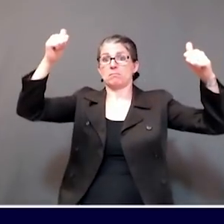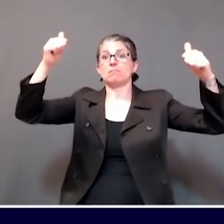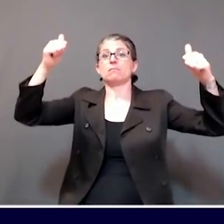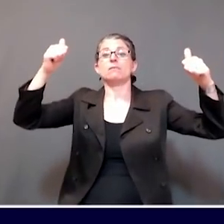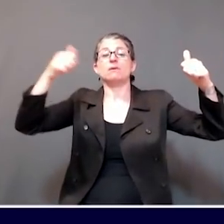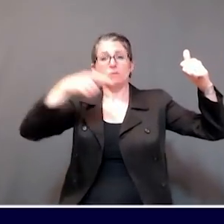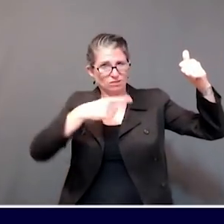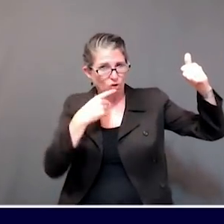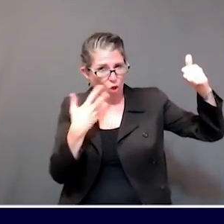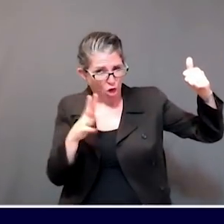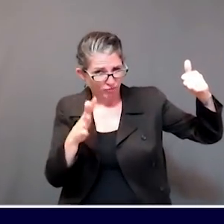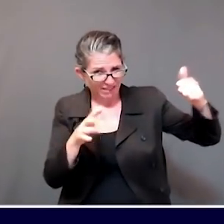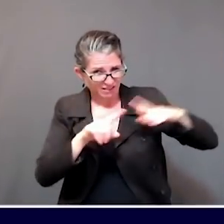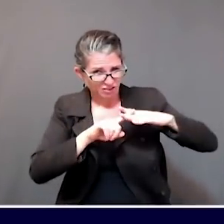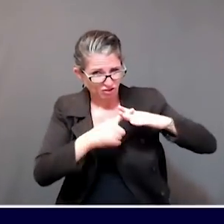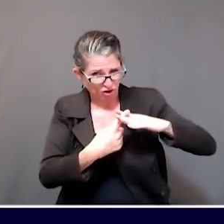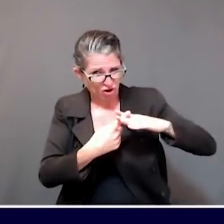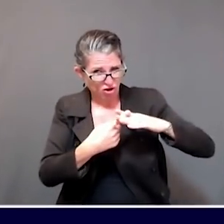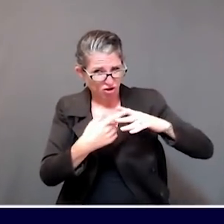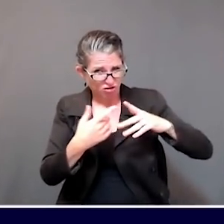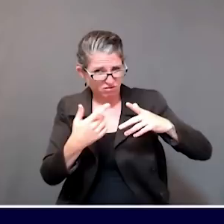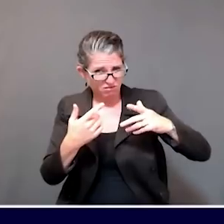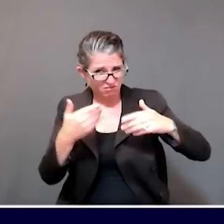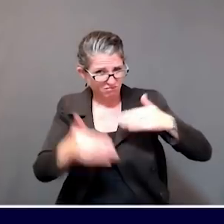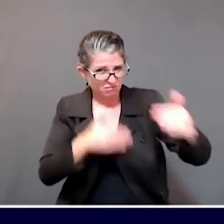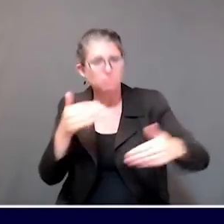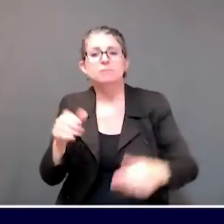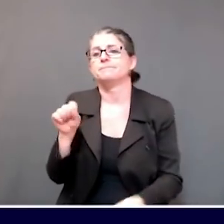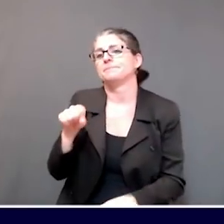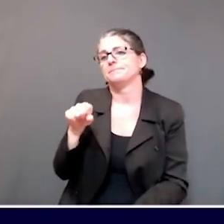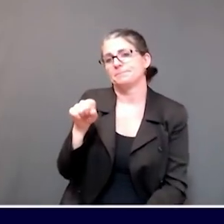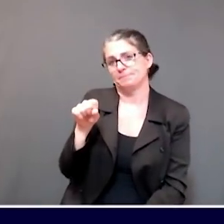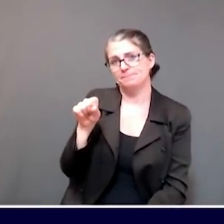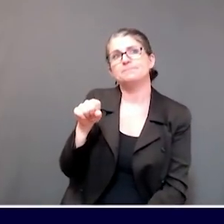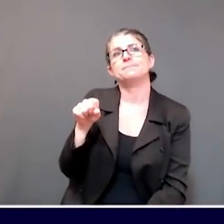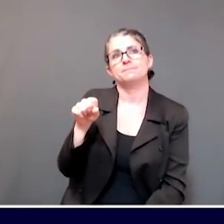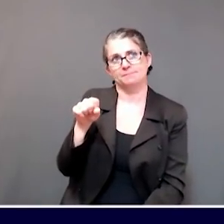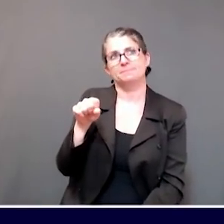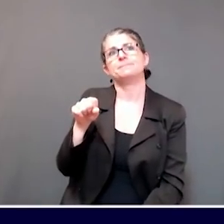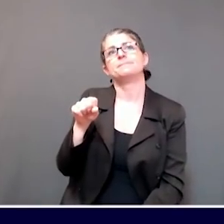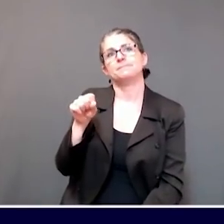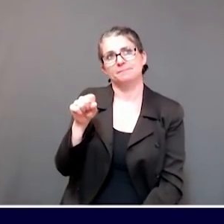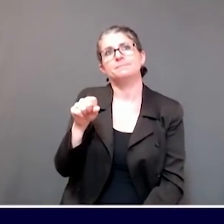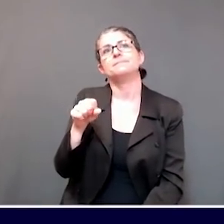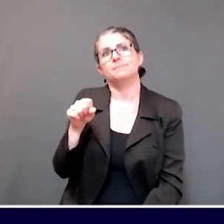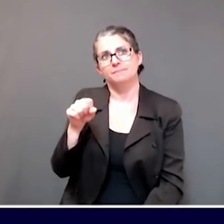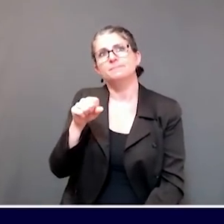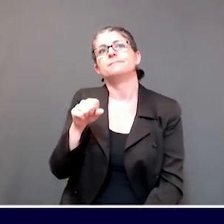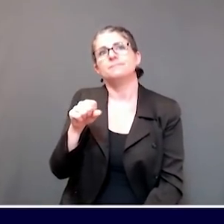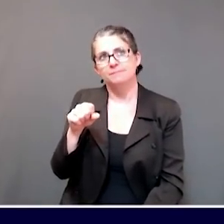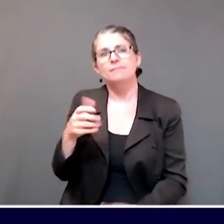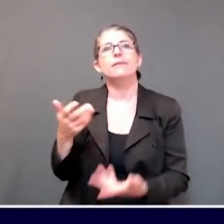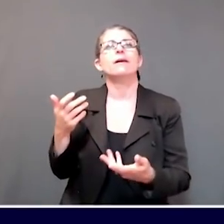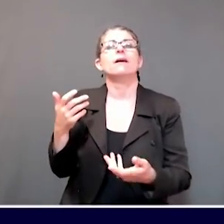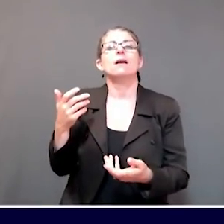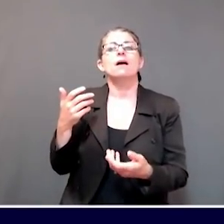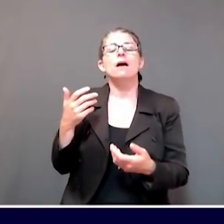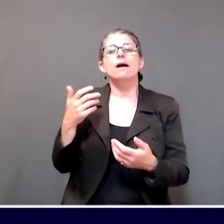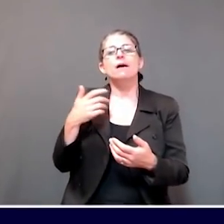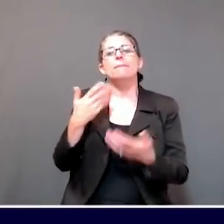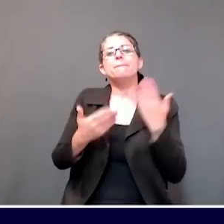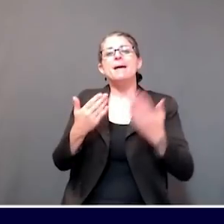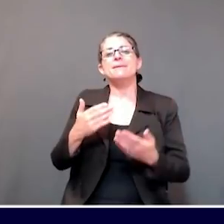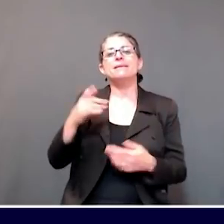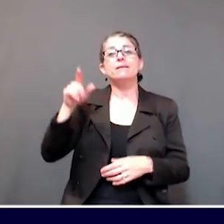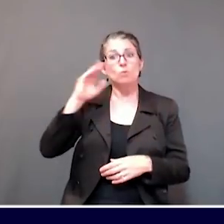Yeah, some of them are. Many times we're working with organizations that have the capacity to do it anyway. So what we're doing is we're broadening access to those